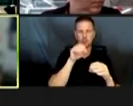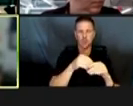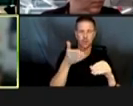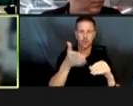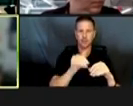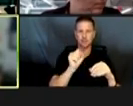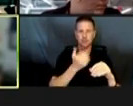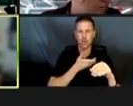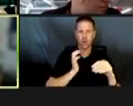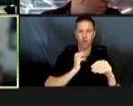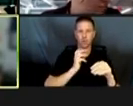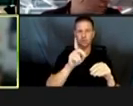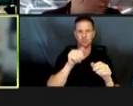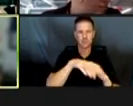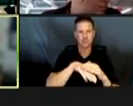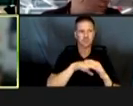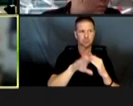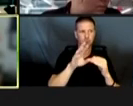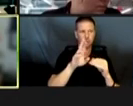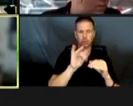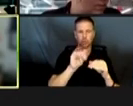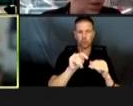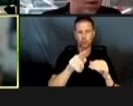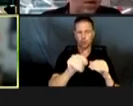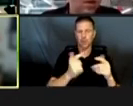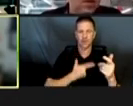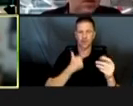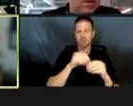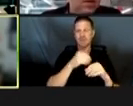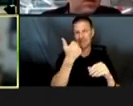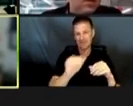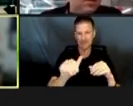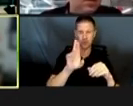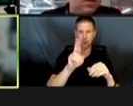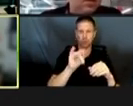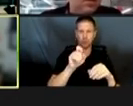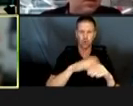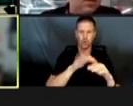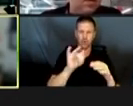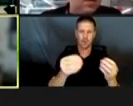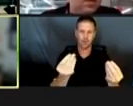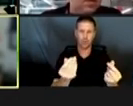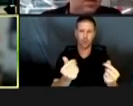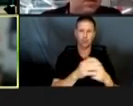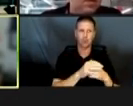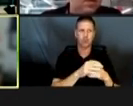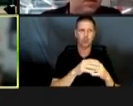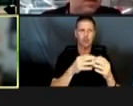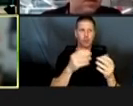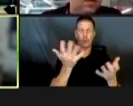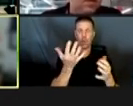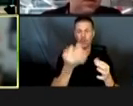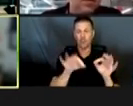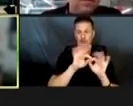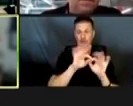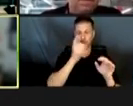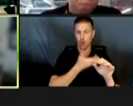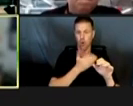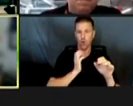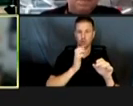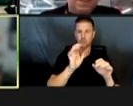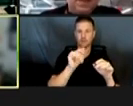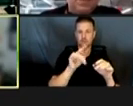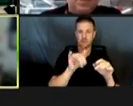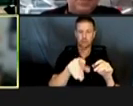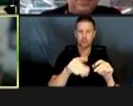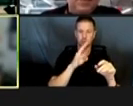our disability accessible unit. You can live in any of the units on that property. Now, what is key for our city and what you've heard me talk